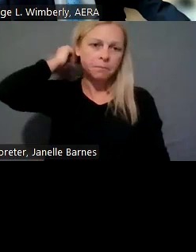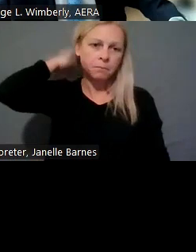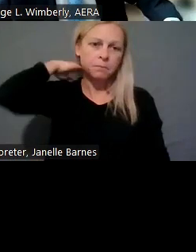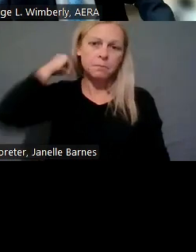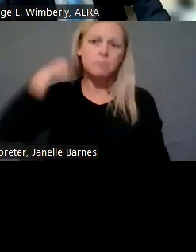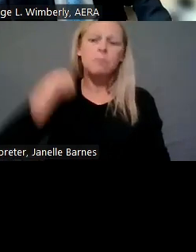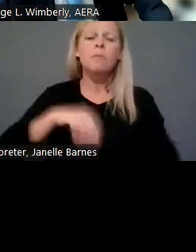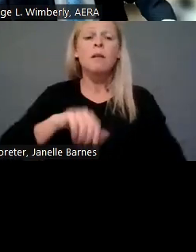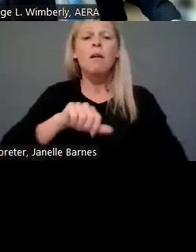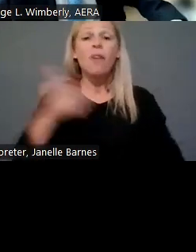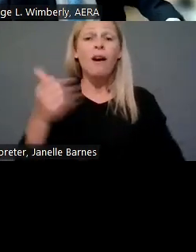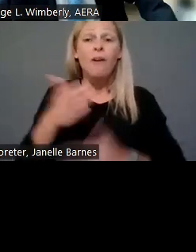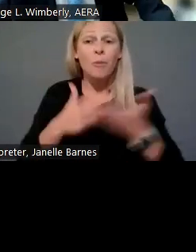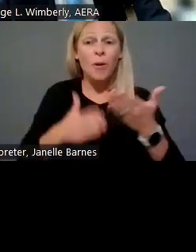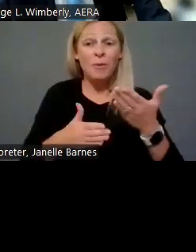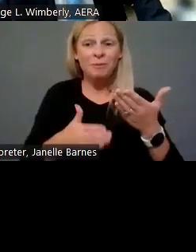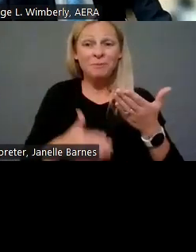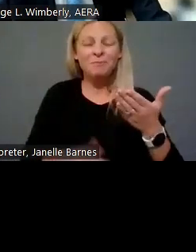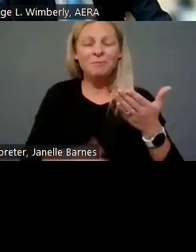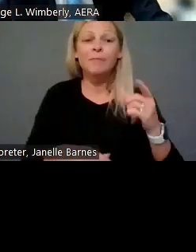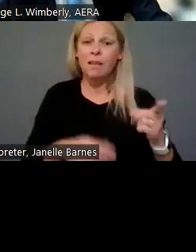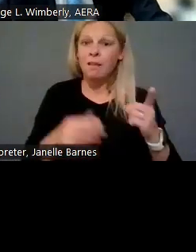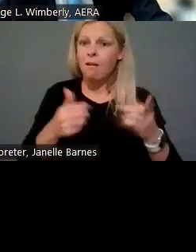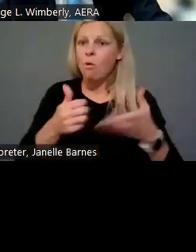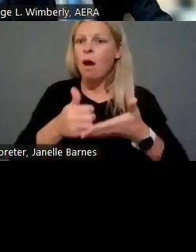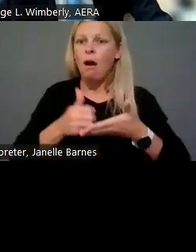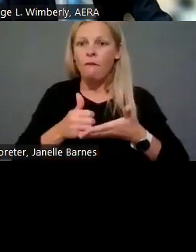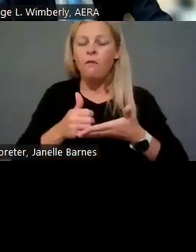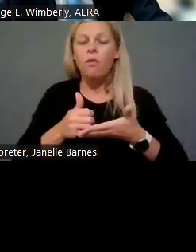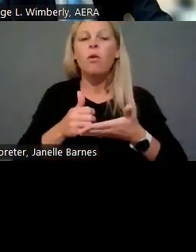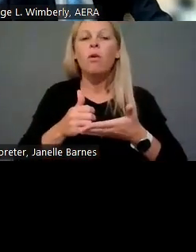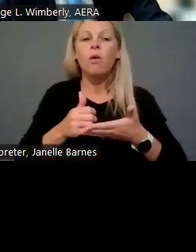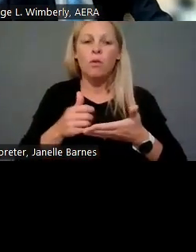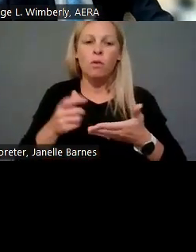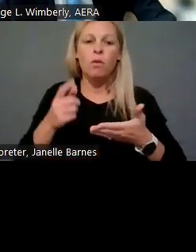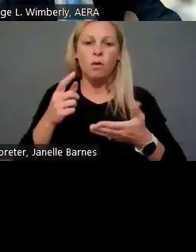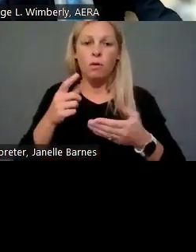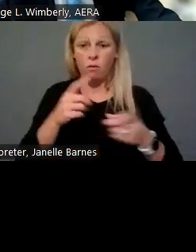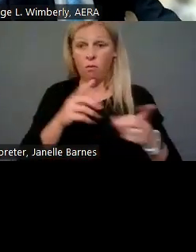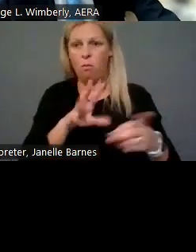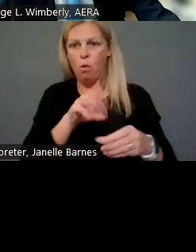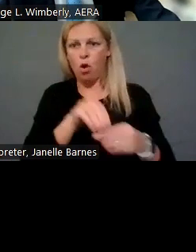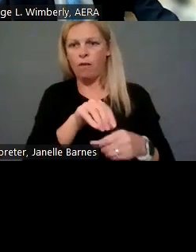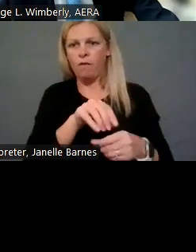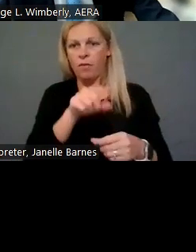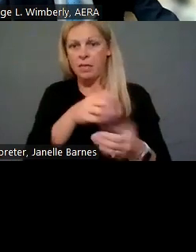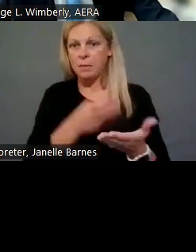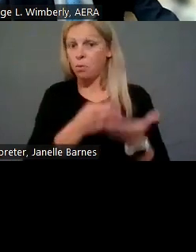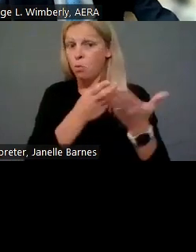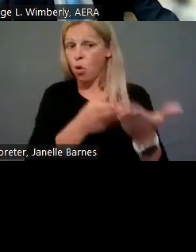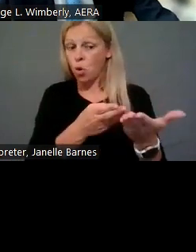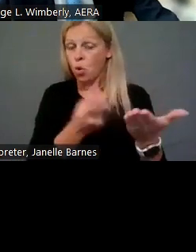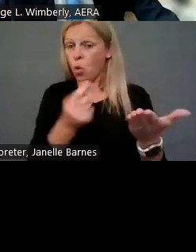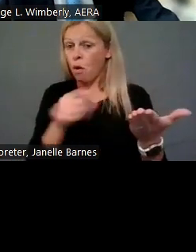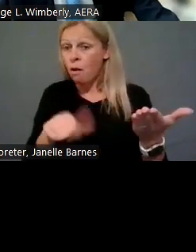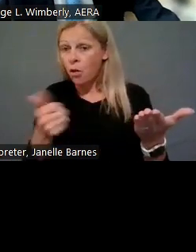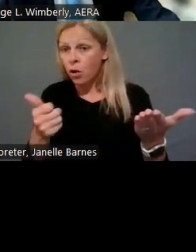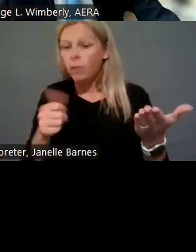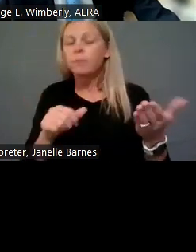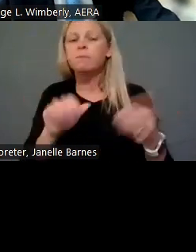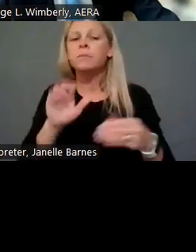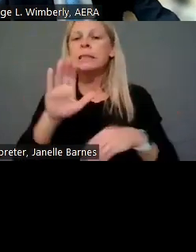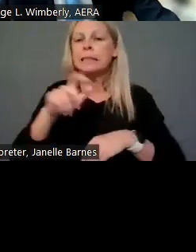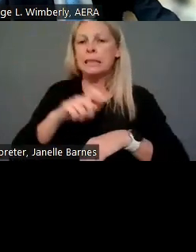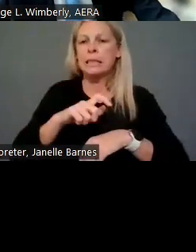The other piece is, it's very helpful for us to have as part of this proposal, is your timeline.